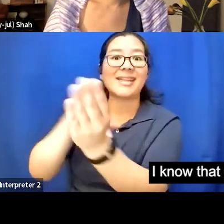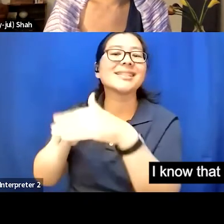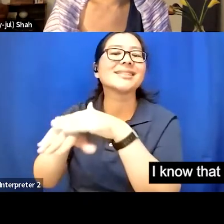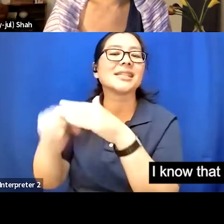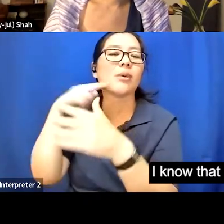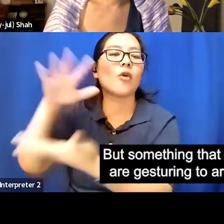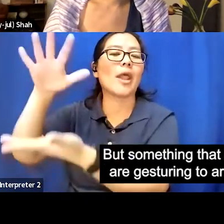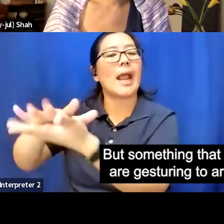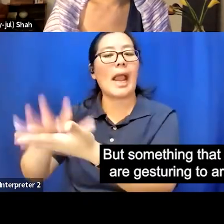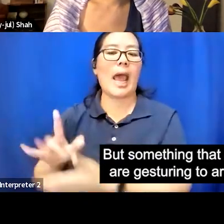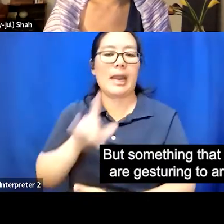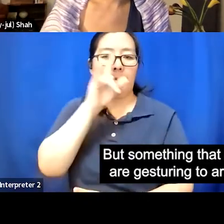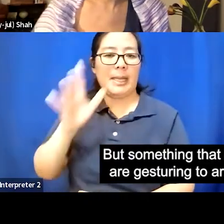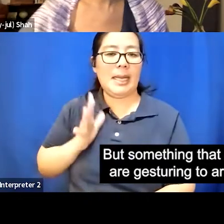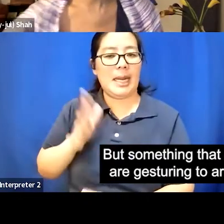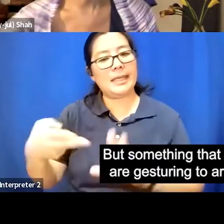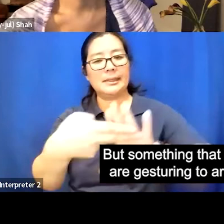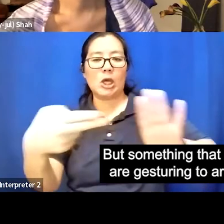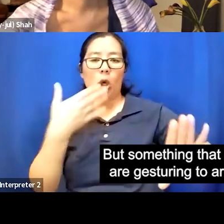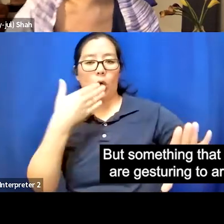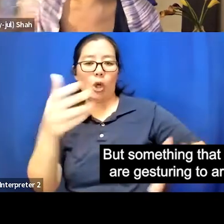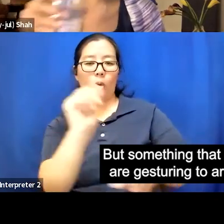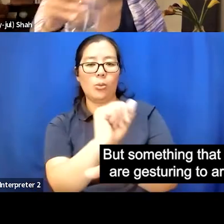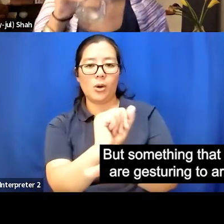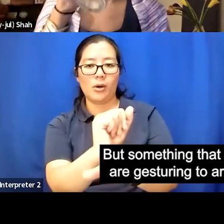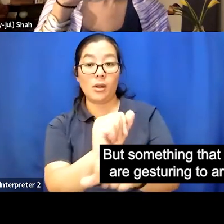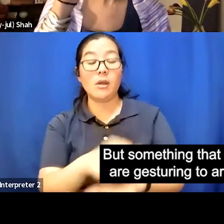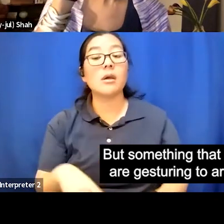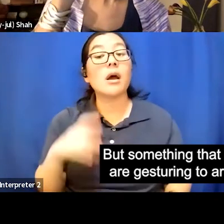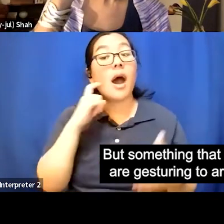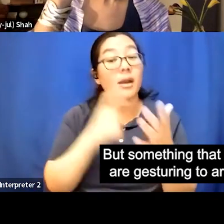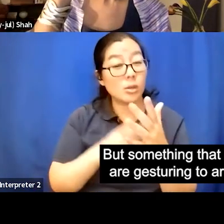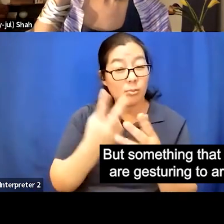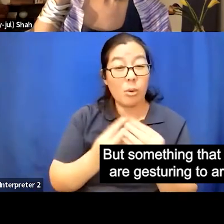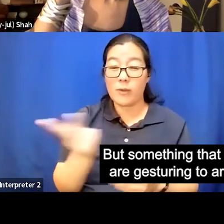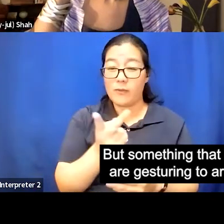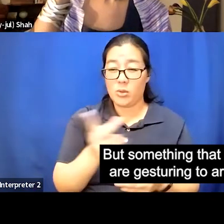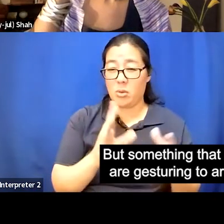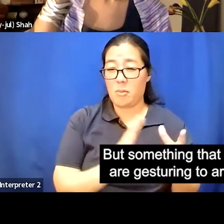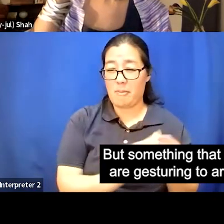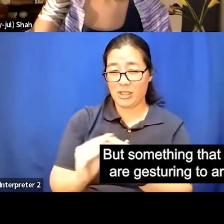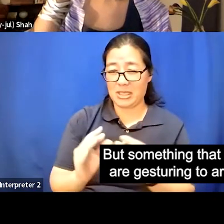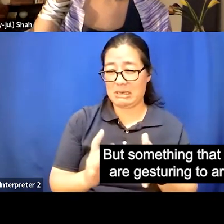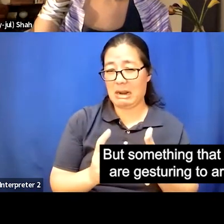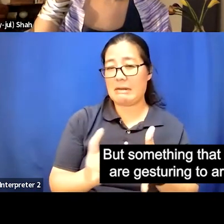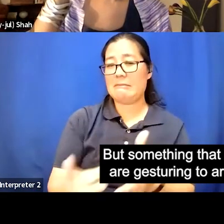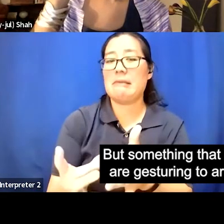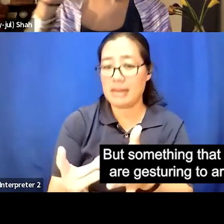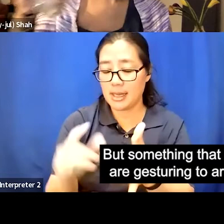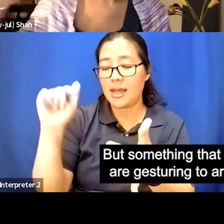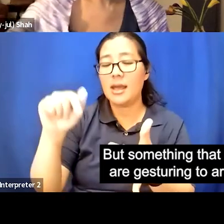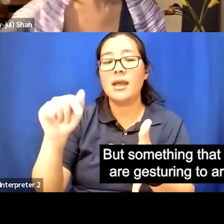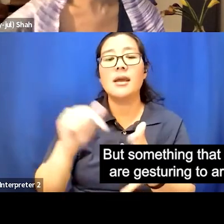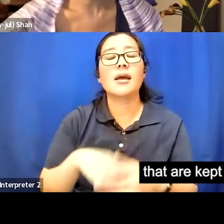I know that pain very intimately, but something that I've noticed that both of you are gesturing to are the really